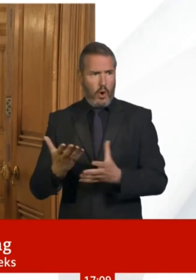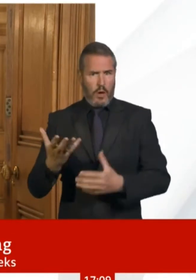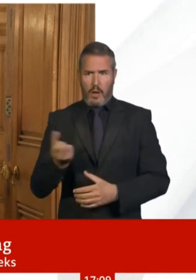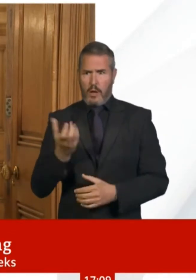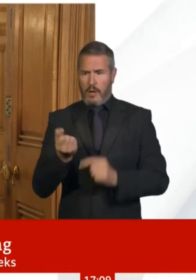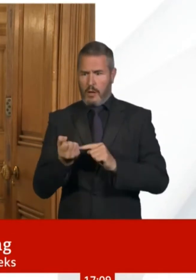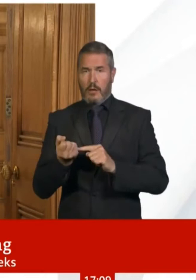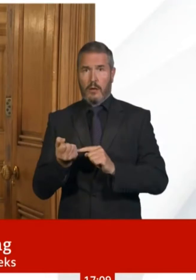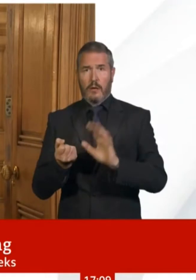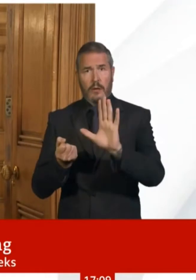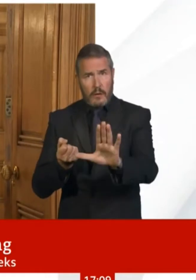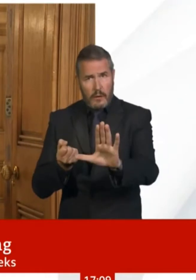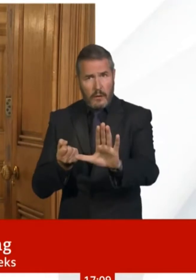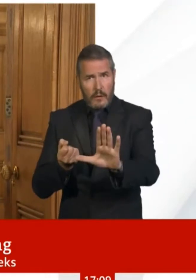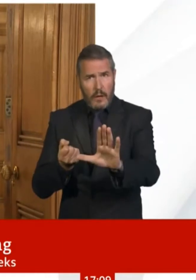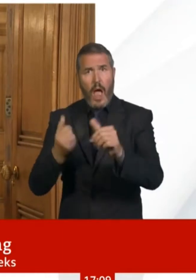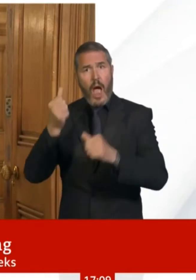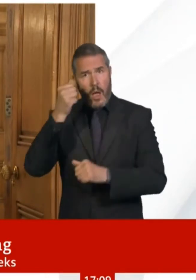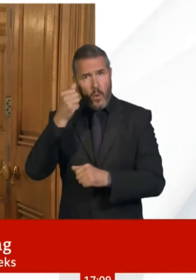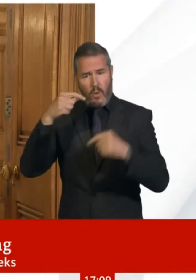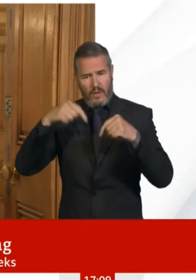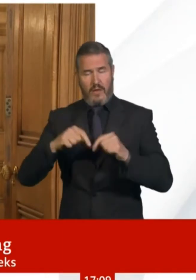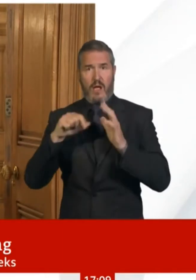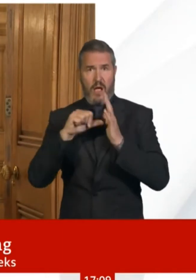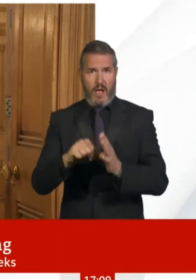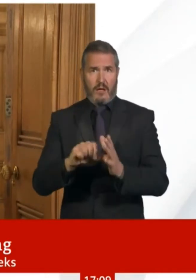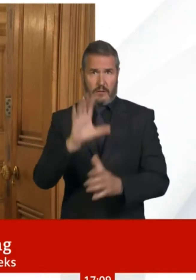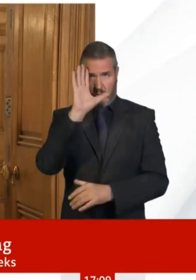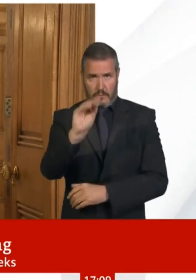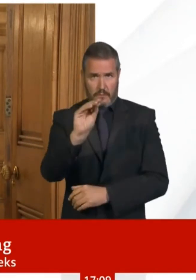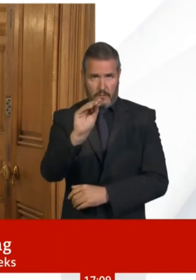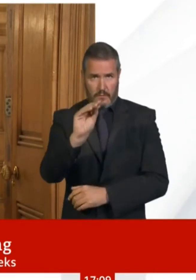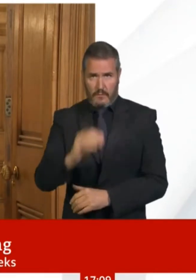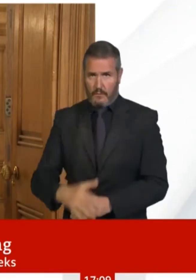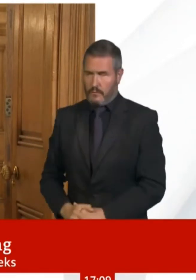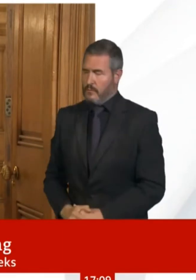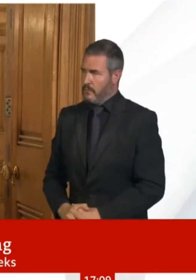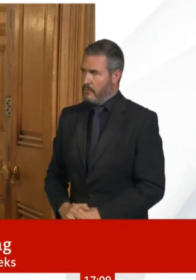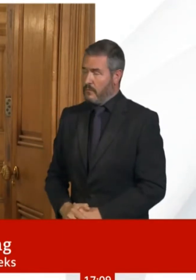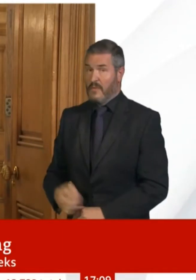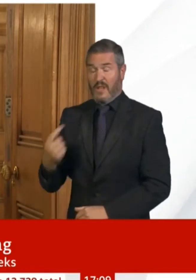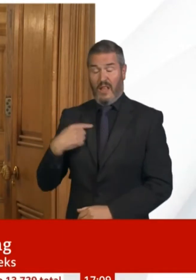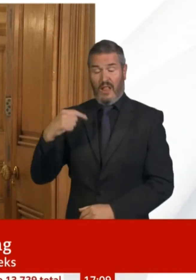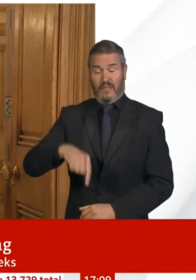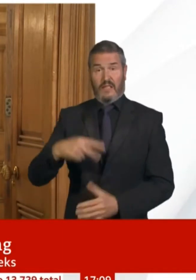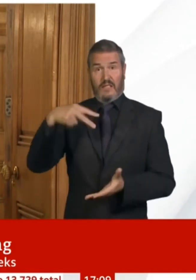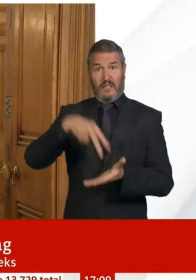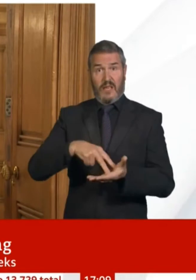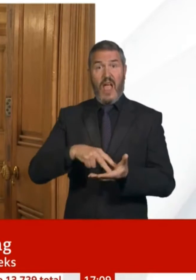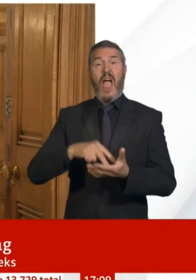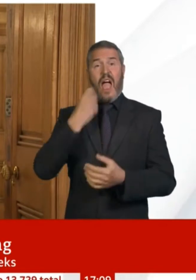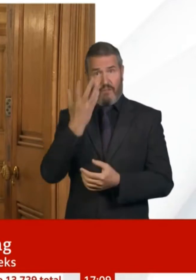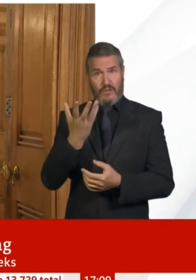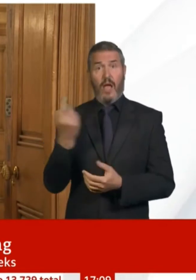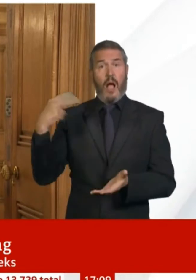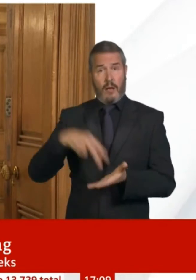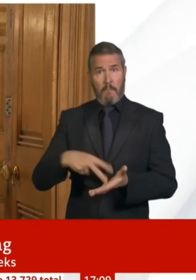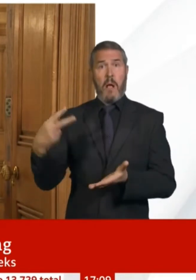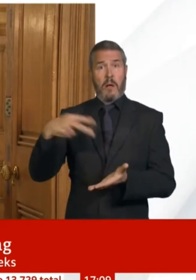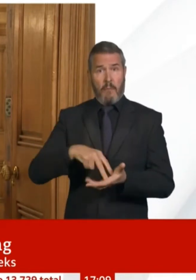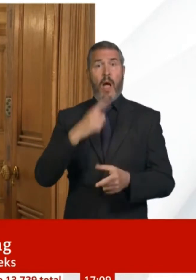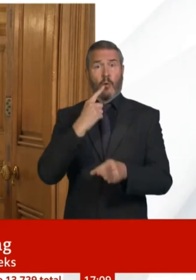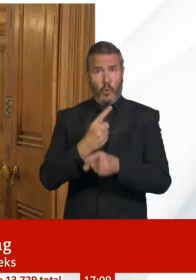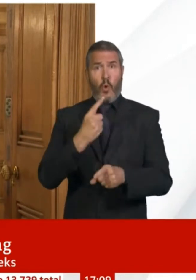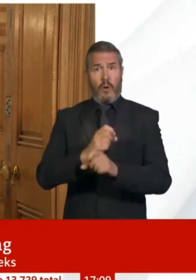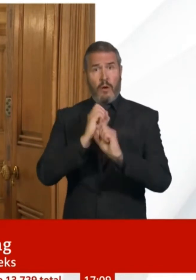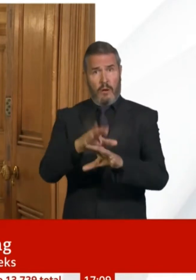We get it. We know it's rough going at this time. And every time I come to this lectern and I read out the grim toll of